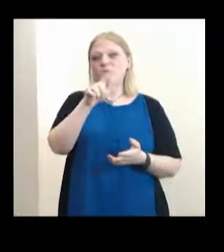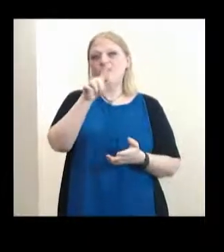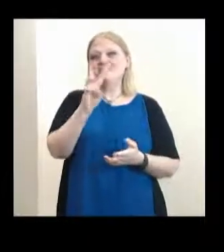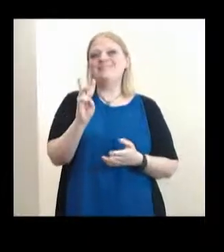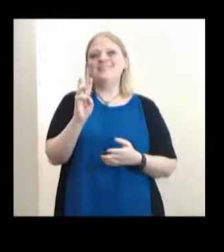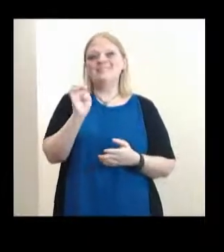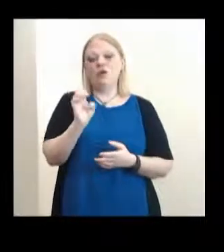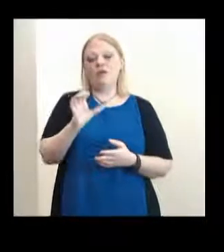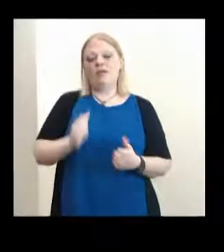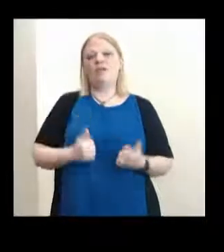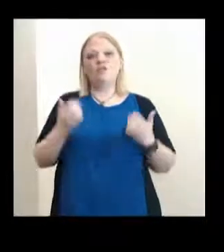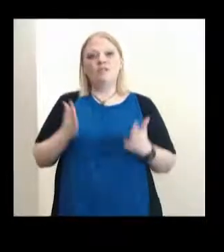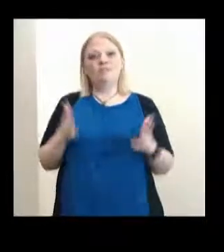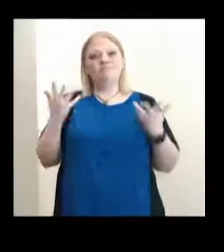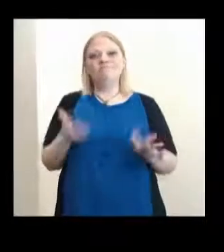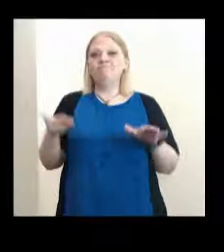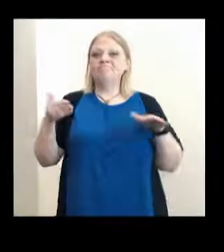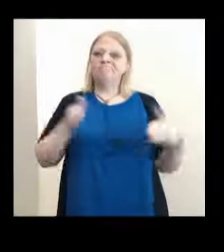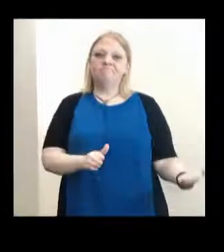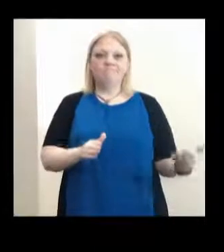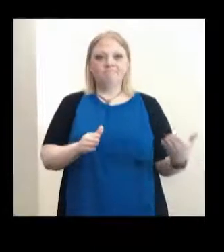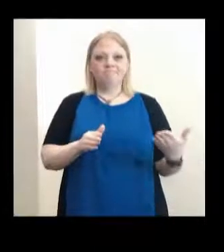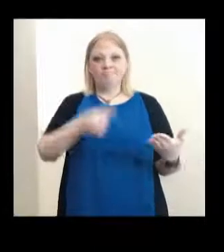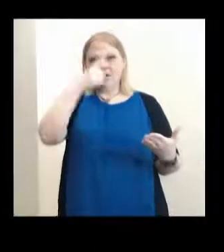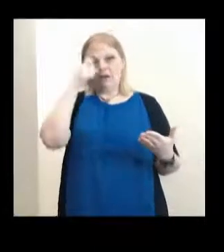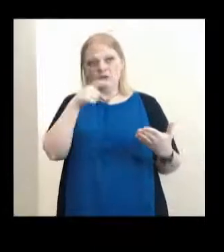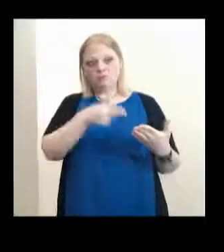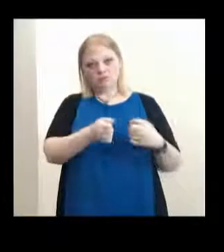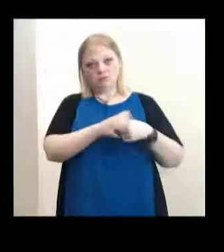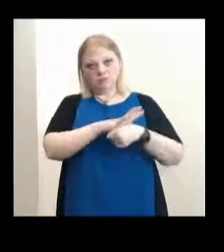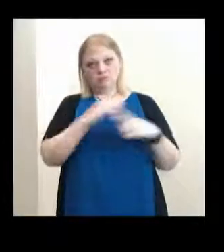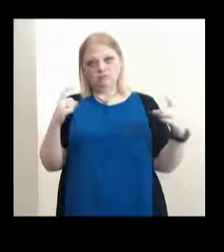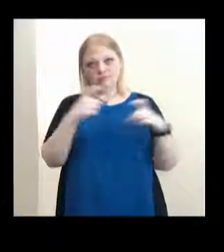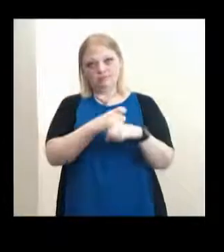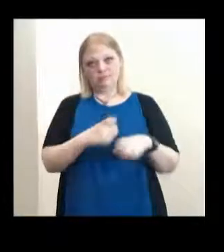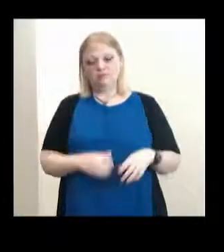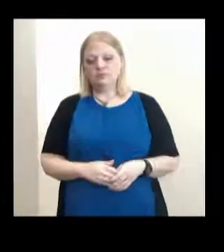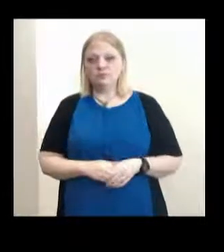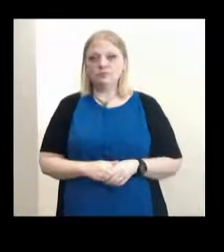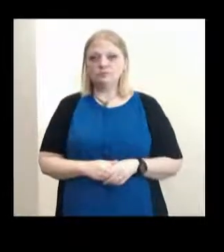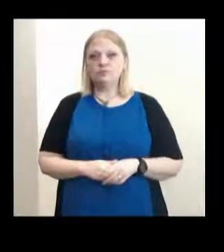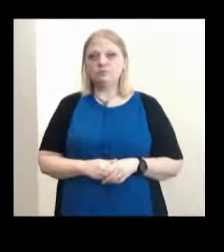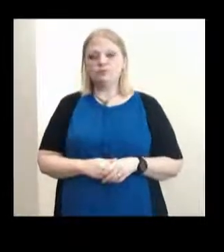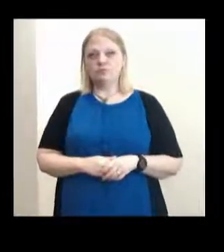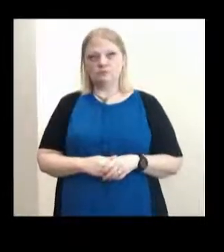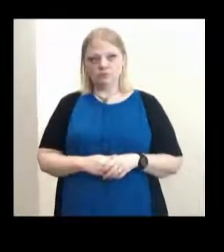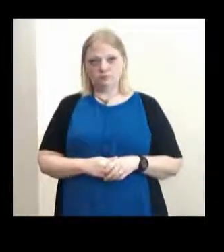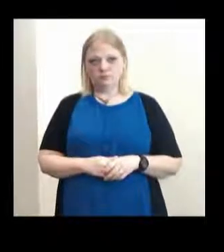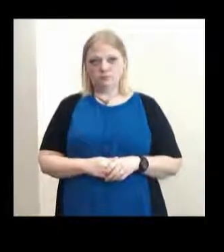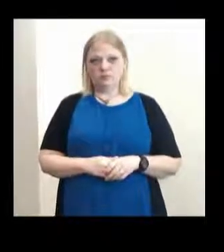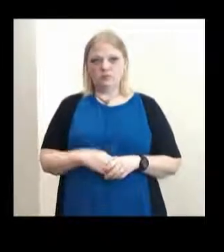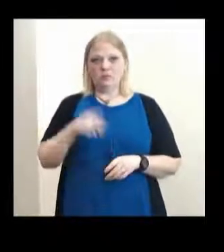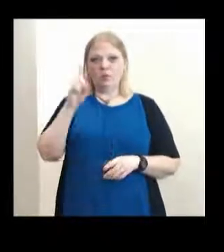1,726 Erie County residents have died from COVID-19 complications.